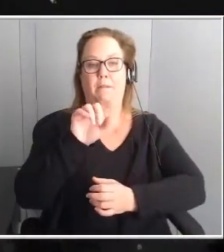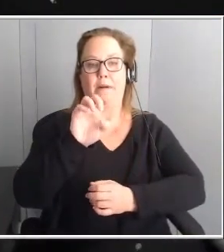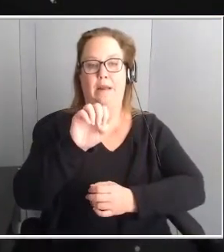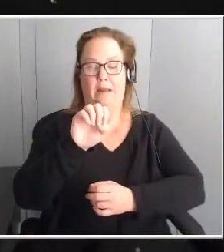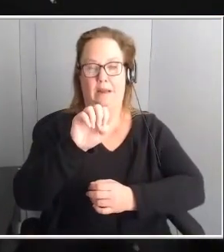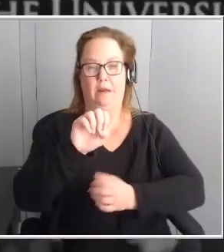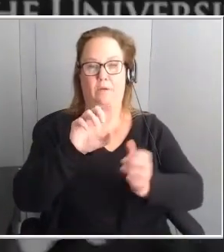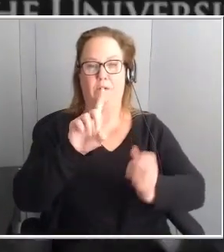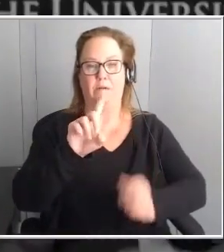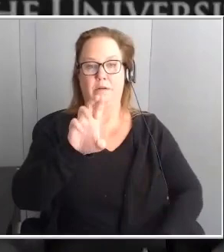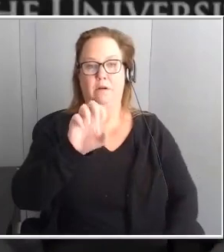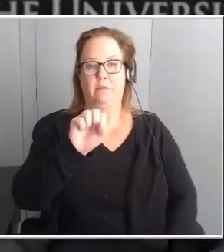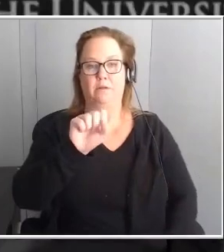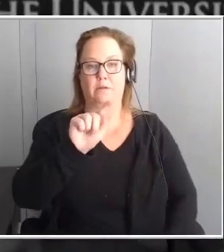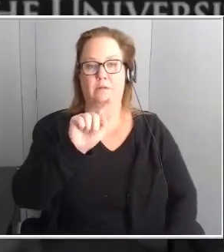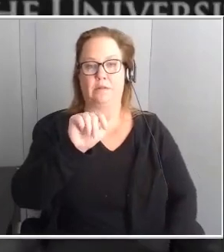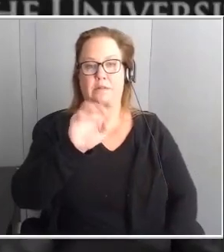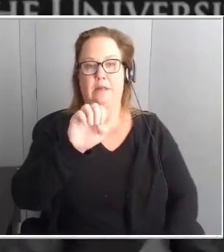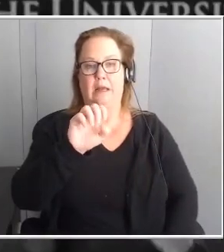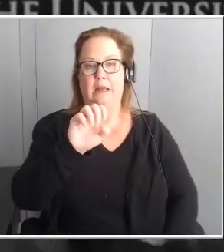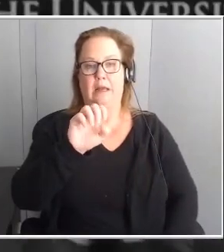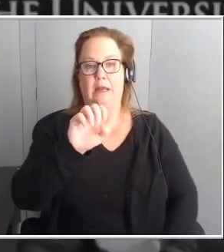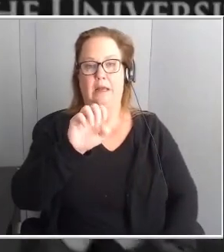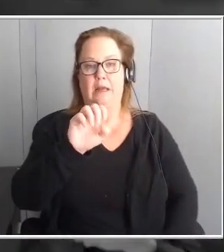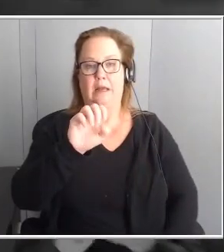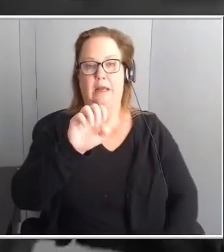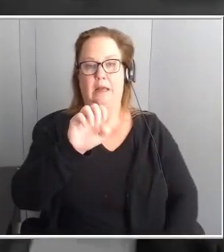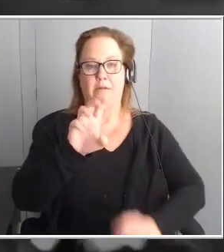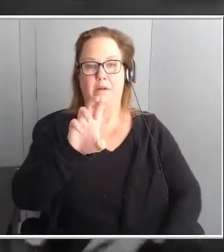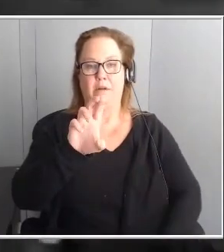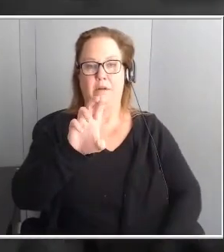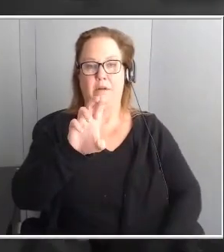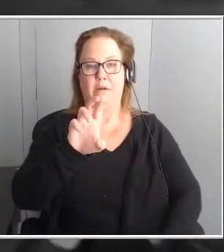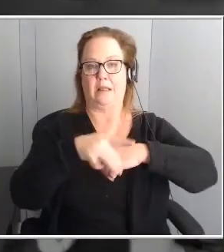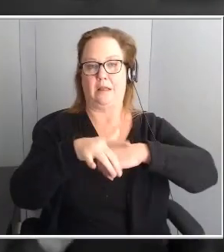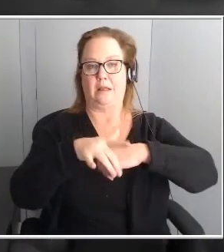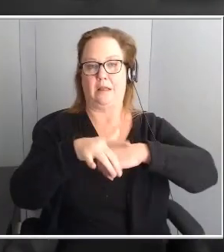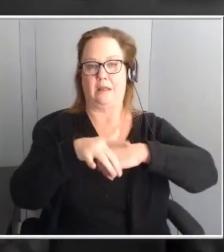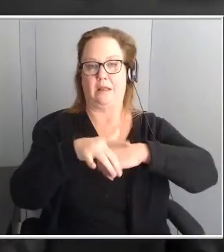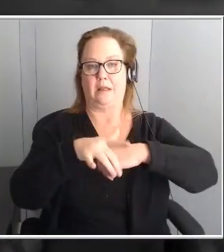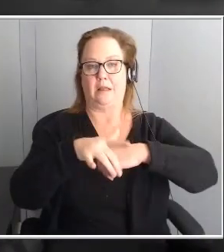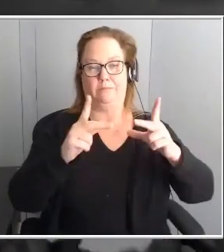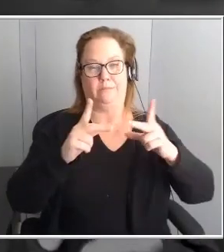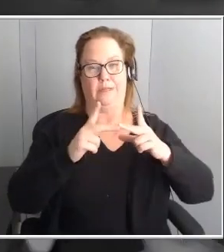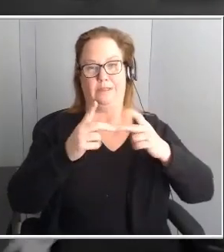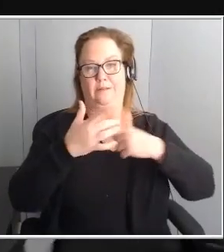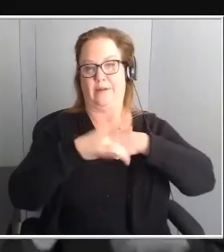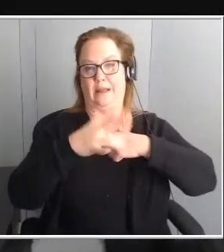Dr. Stites podcast. Now, everywhere podcasts are available.